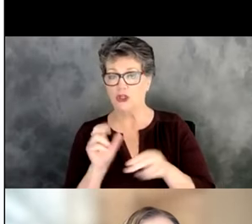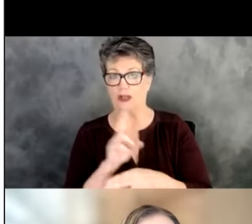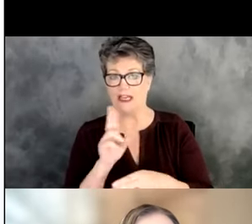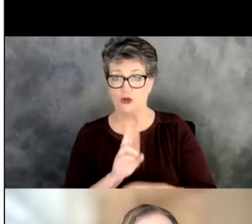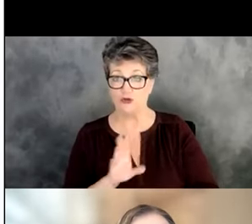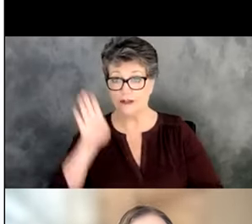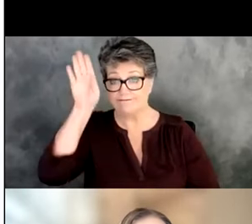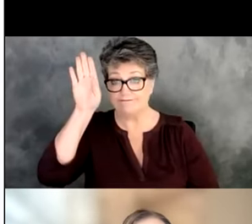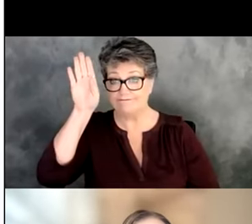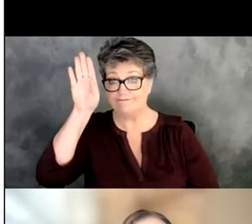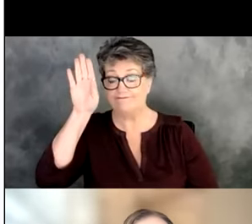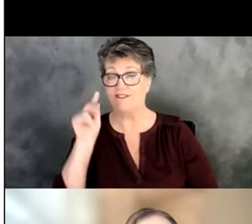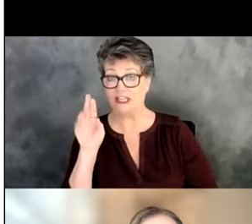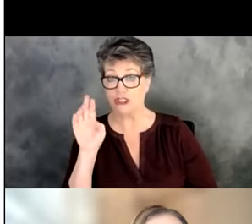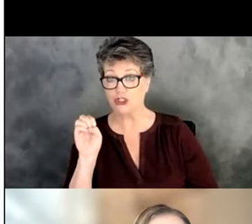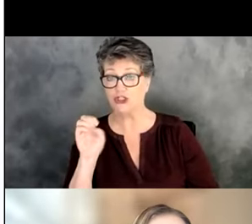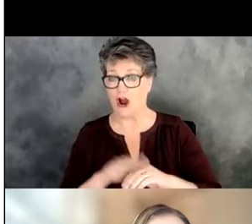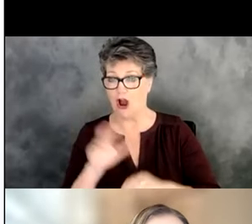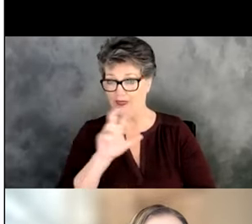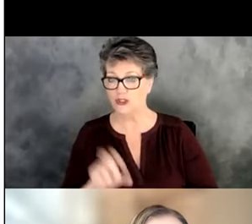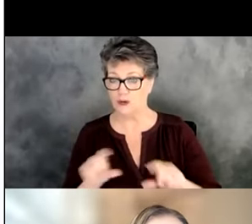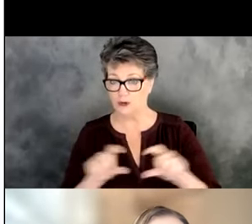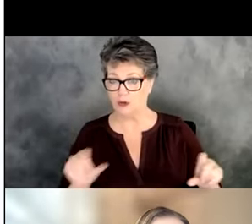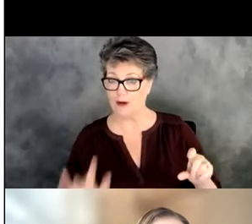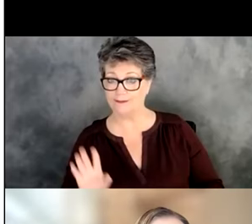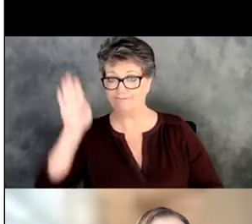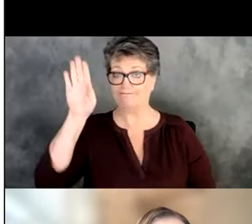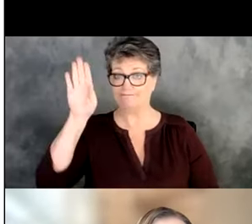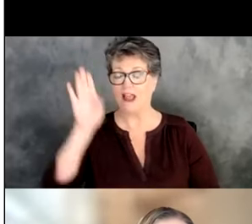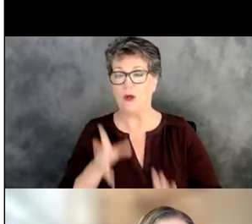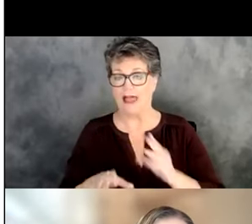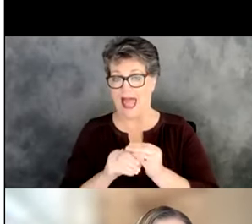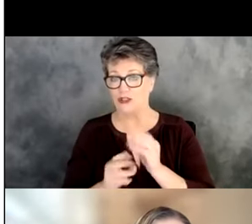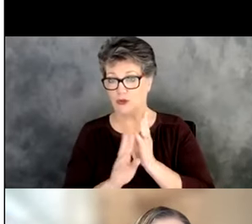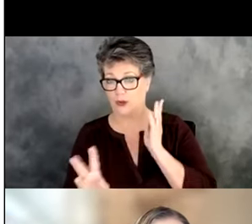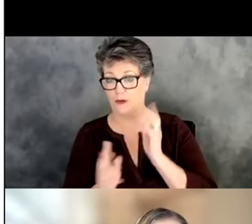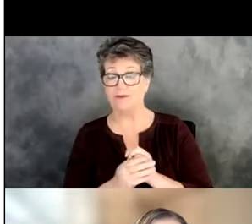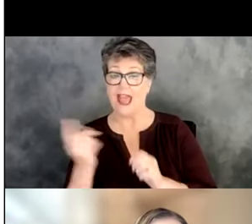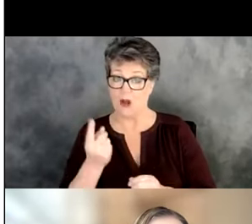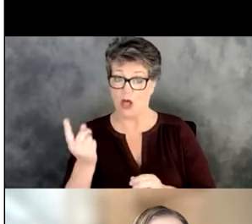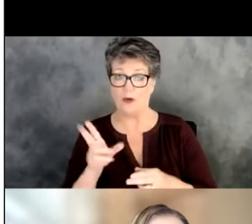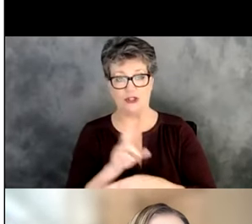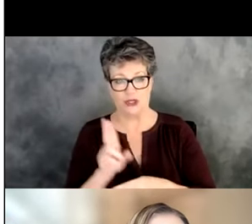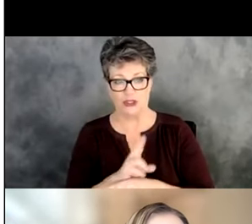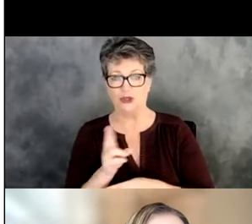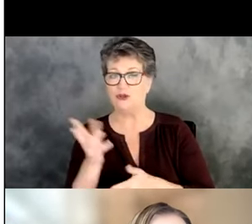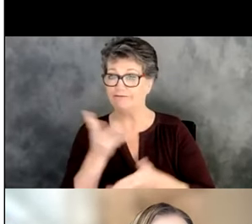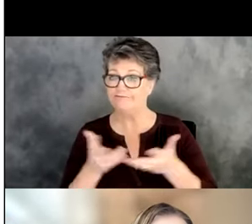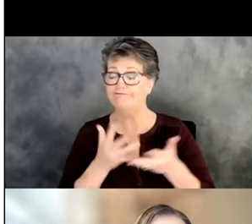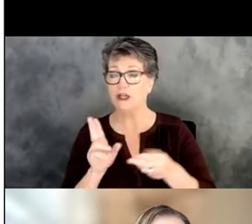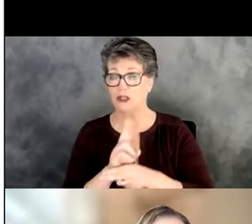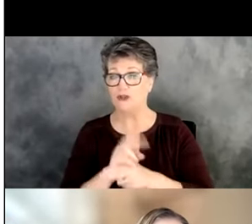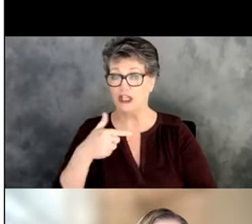hand feature again on your Zoom toolbar and that will add you to the queue. And as always, you can use and engage using the